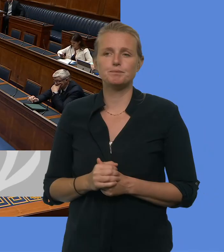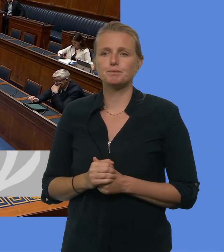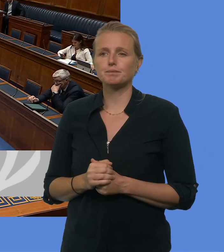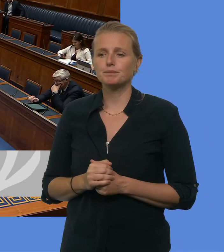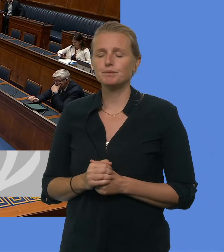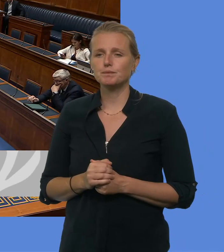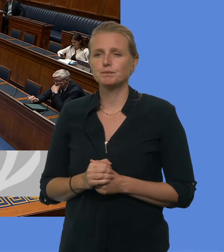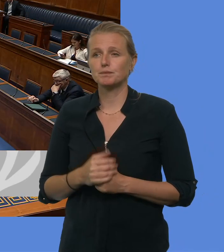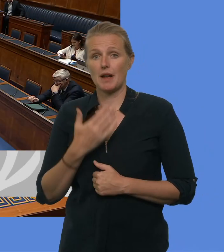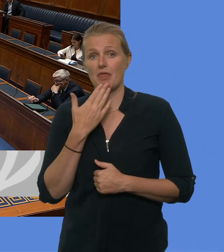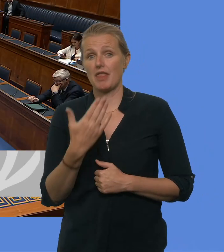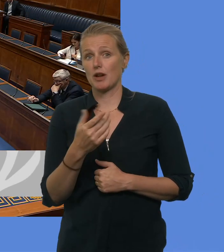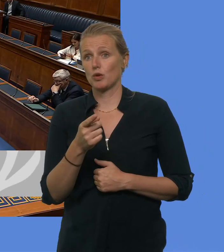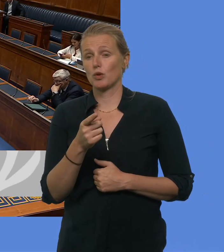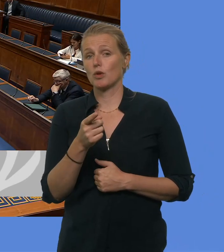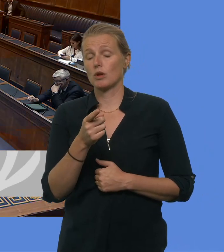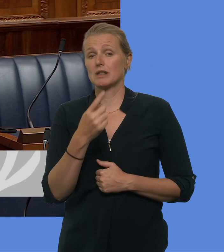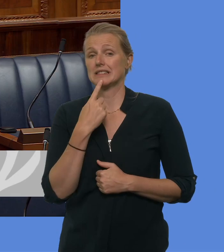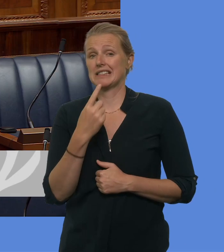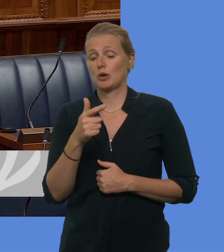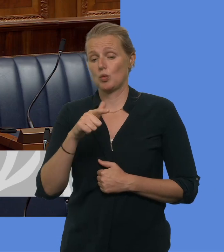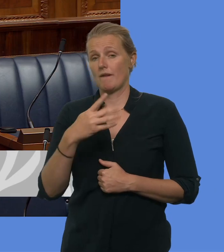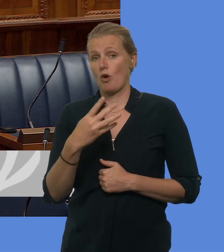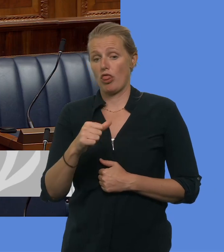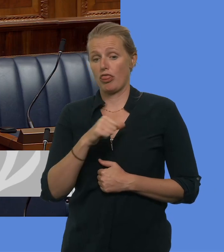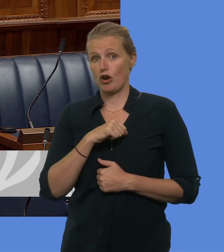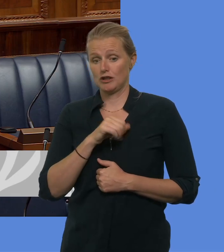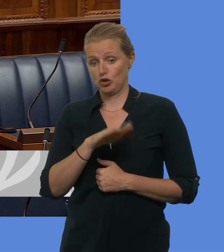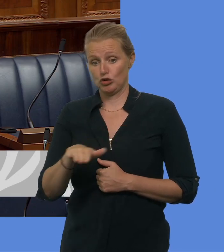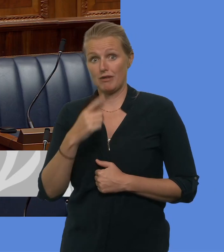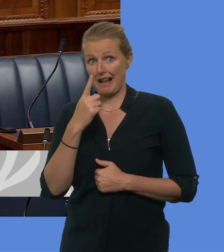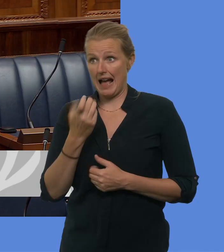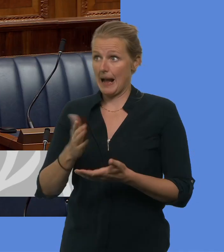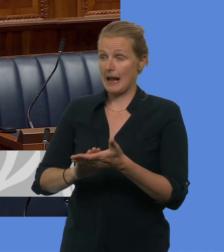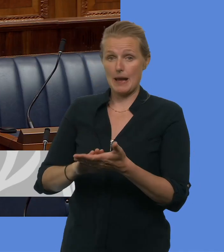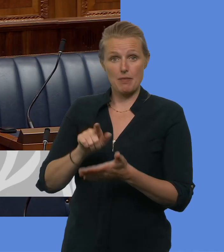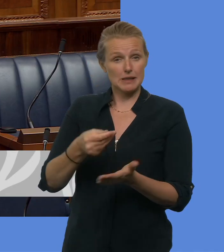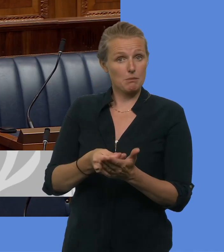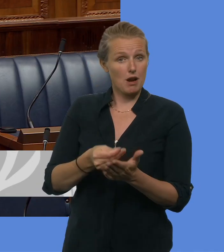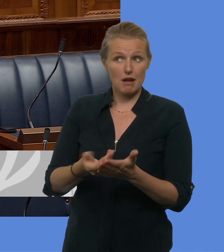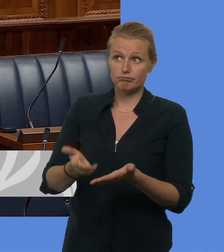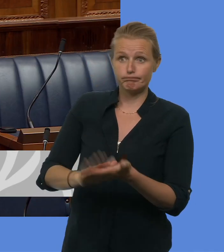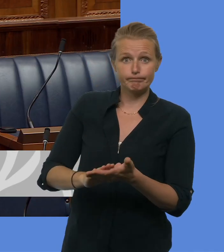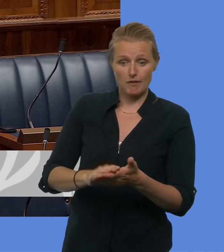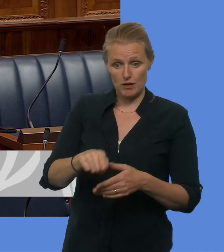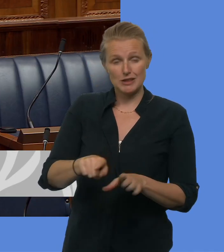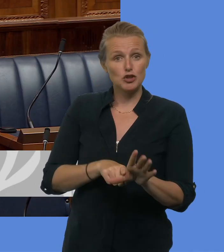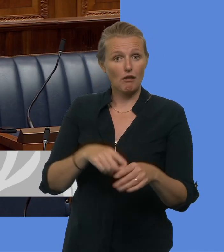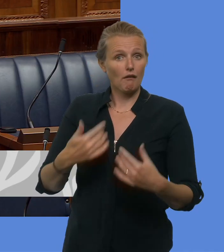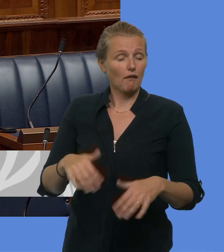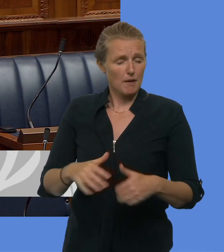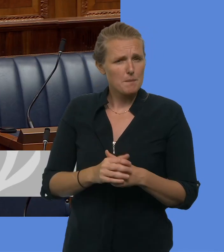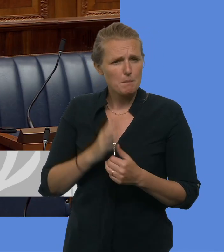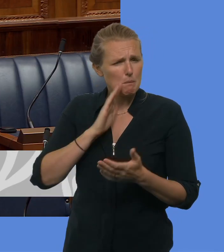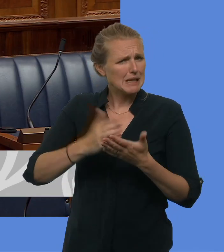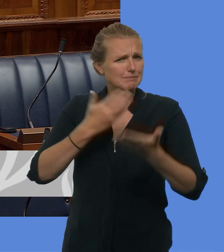response, and he did say that 24,000 children would be eligible for this in the incoming year. Can you maybe give some detail